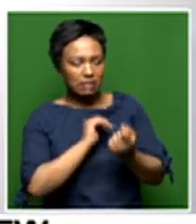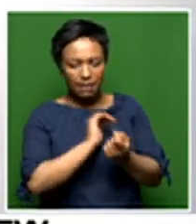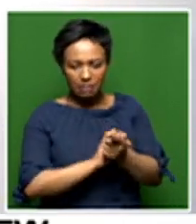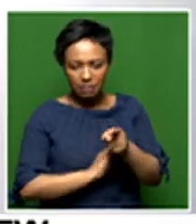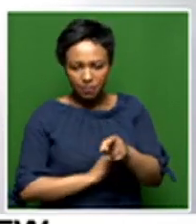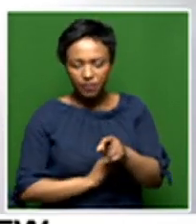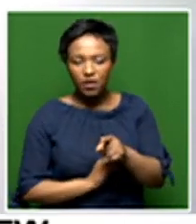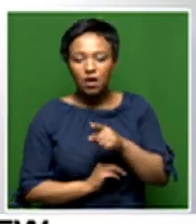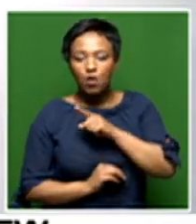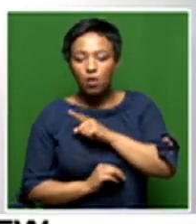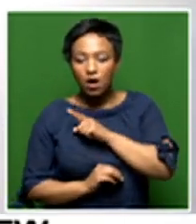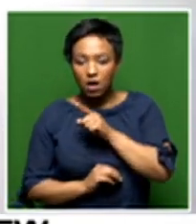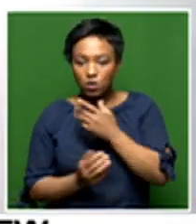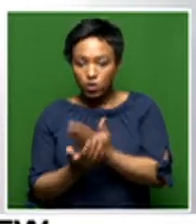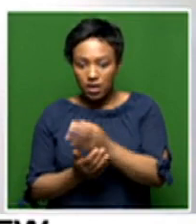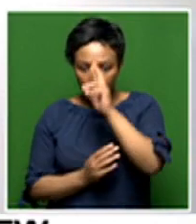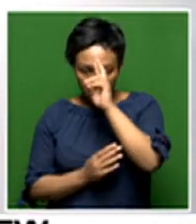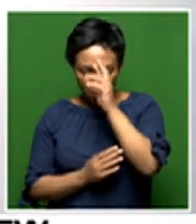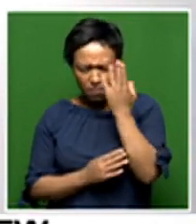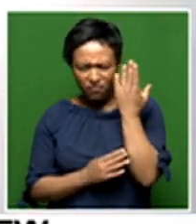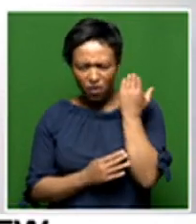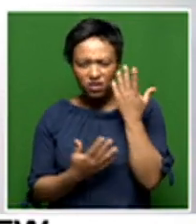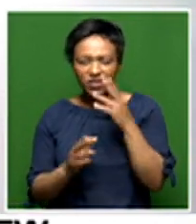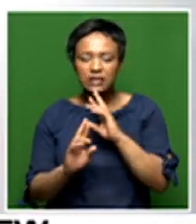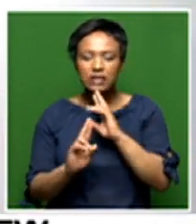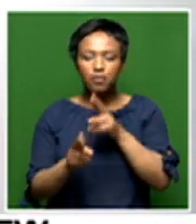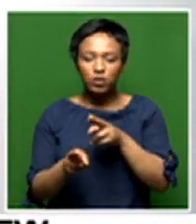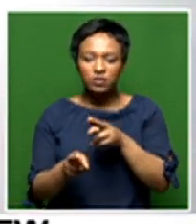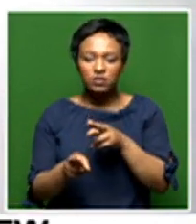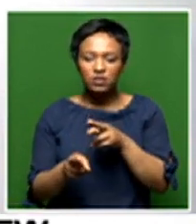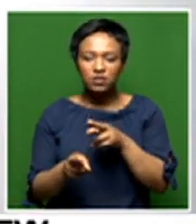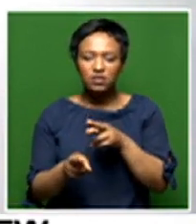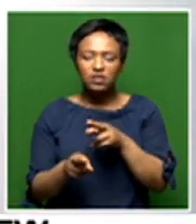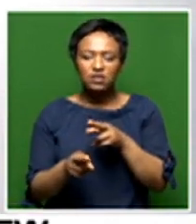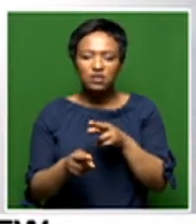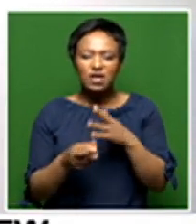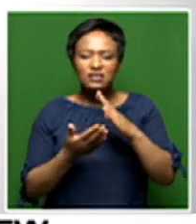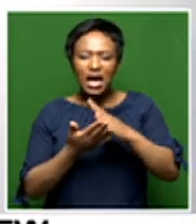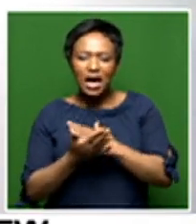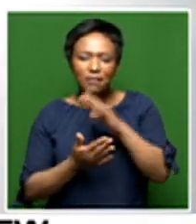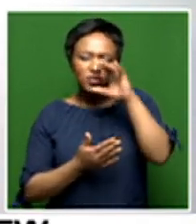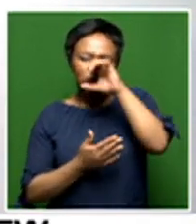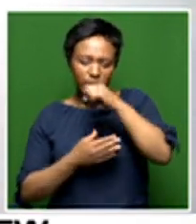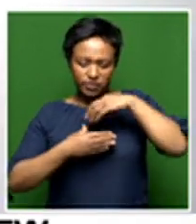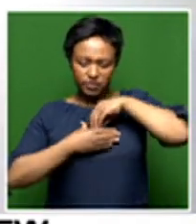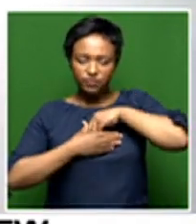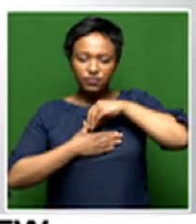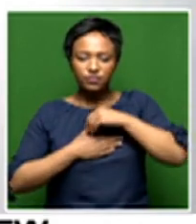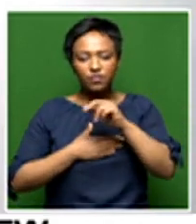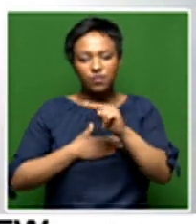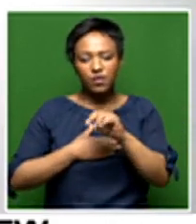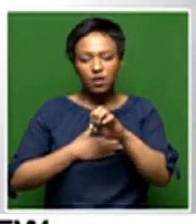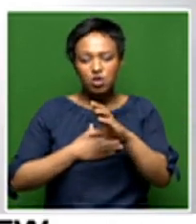Because you will recall that there was a report of rare neurological condition, transverse